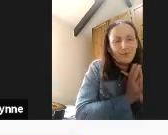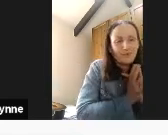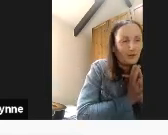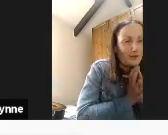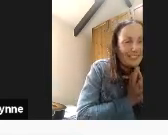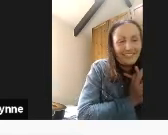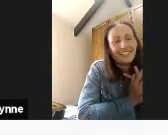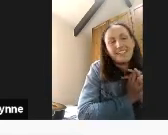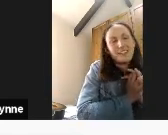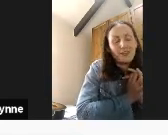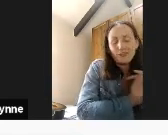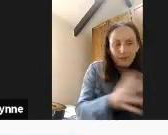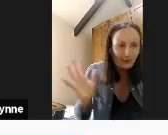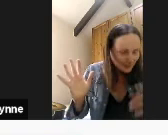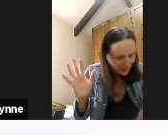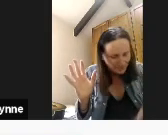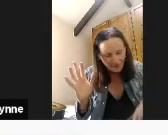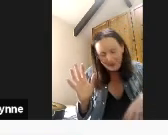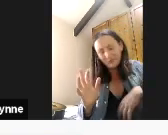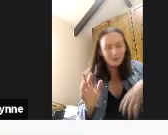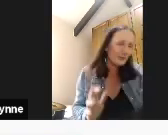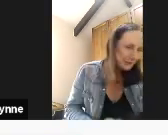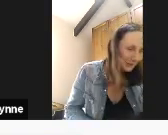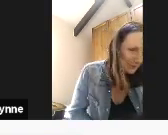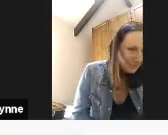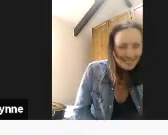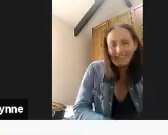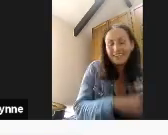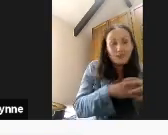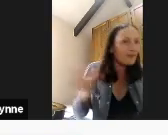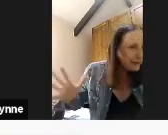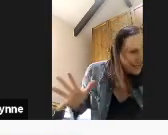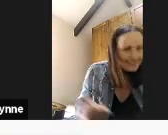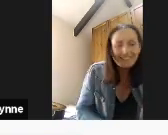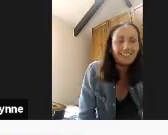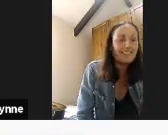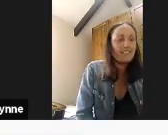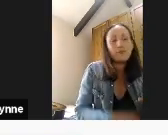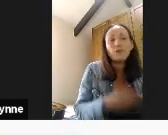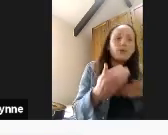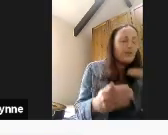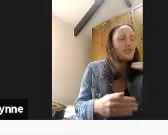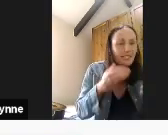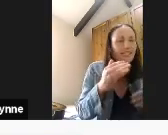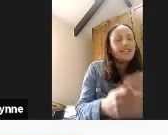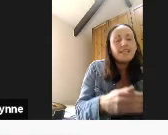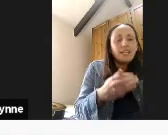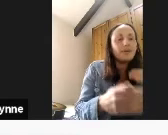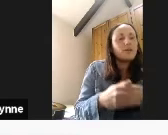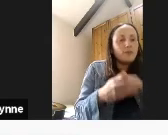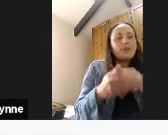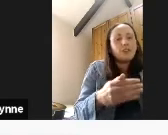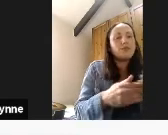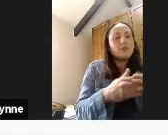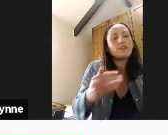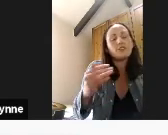changes and moves so quickly, you know, new phones come out, new tools are happening, new viruses are detected, you've always got to be keeping